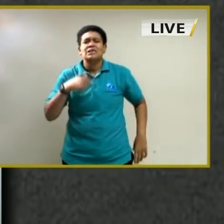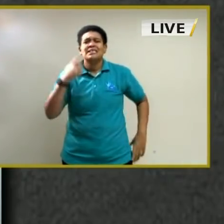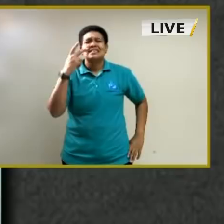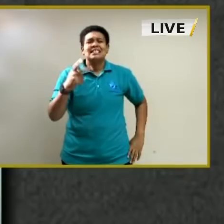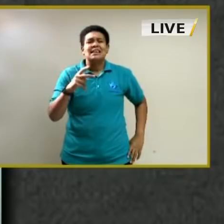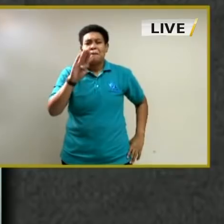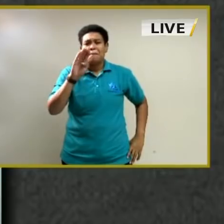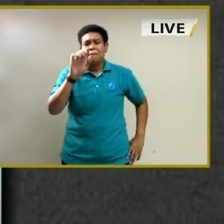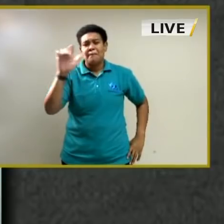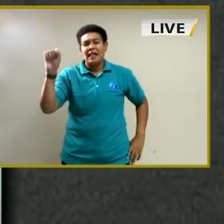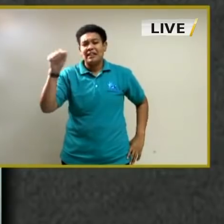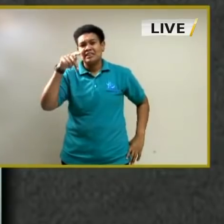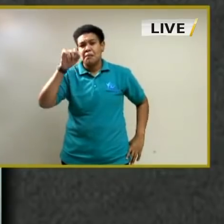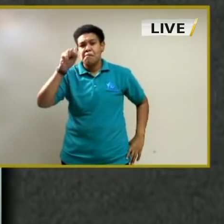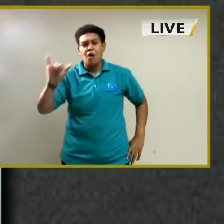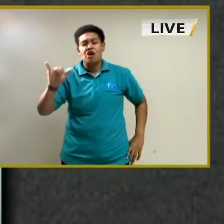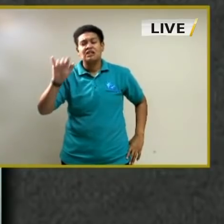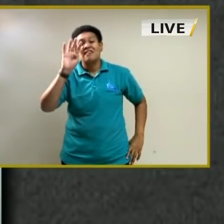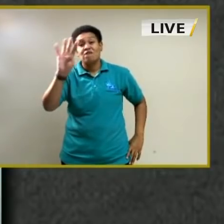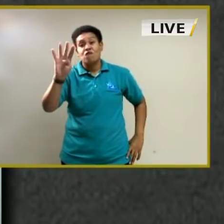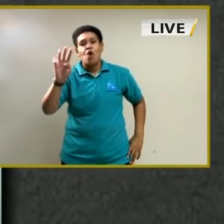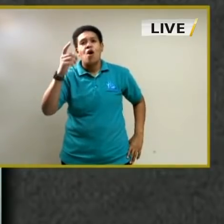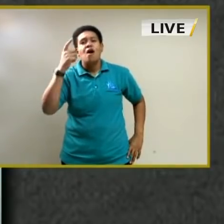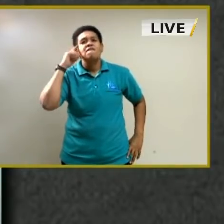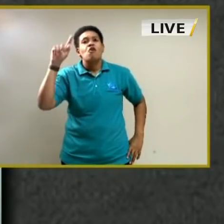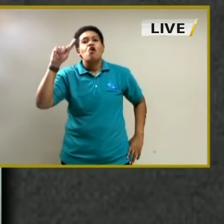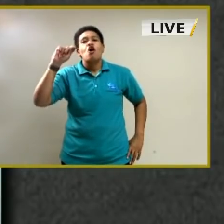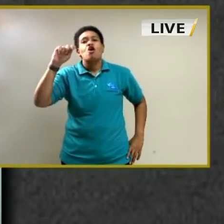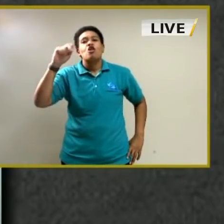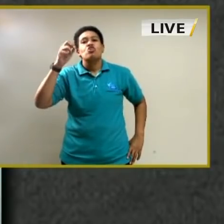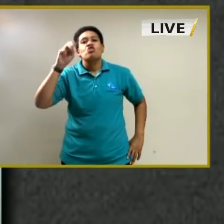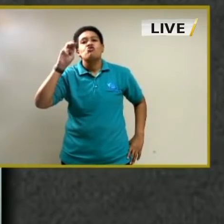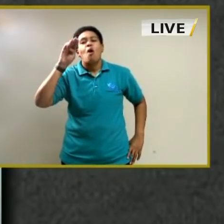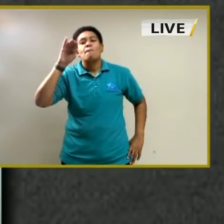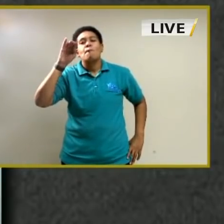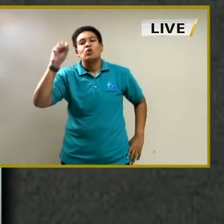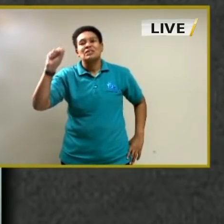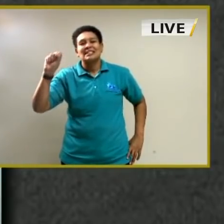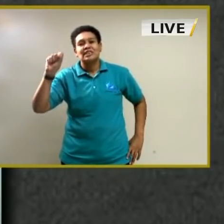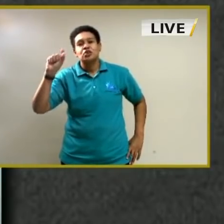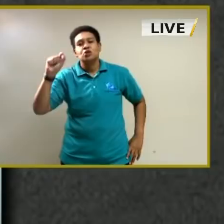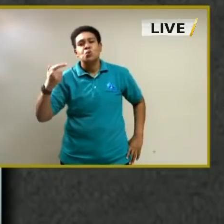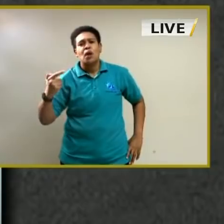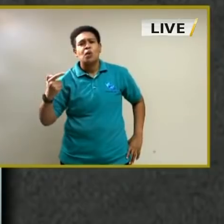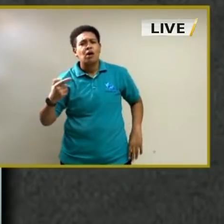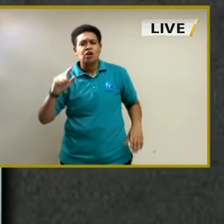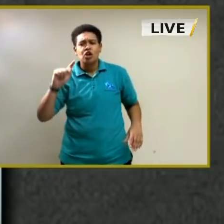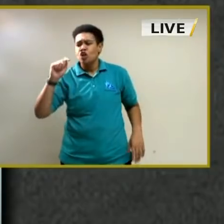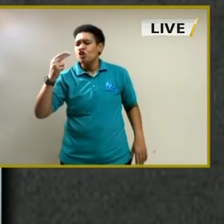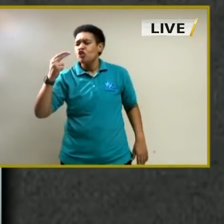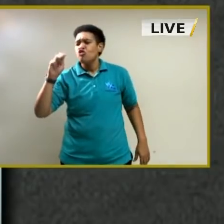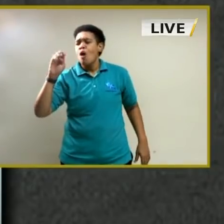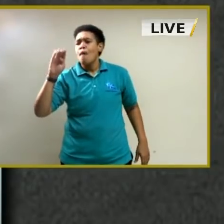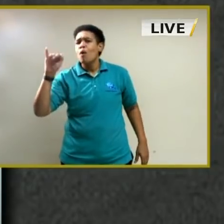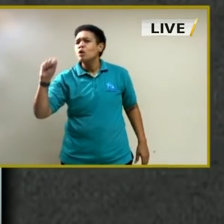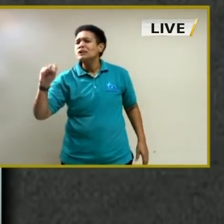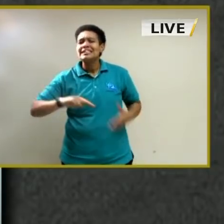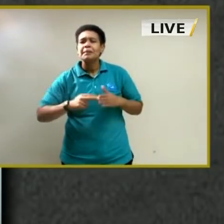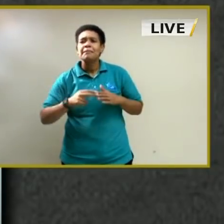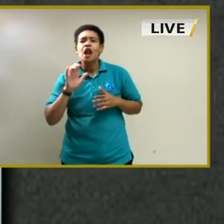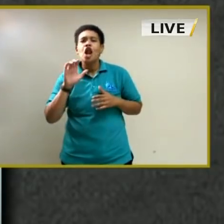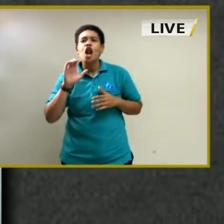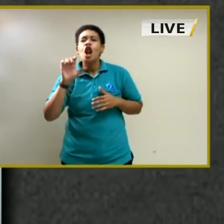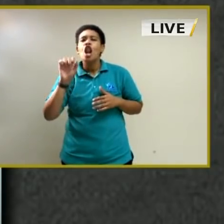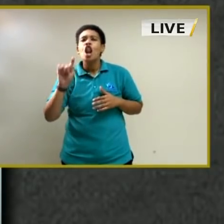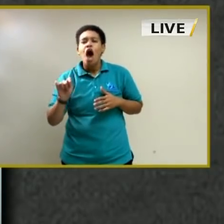4. And for thrombosis now, we have seen 21. And thrombosis, of course, is a clot. Let us be clear that